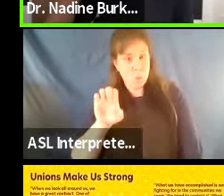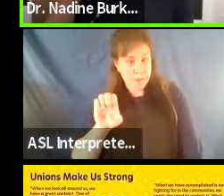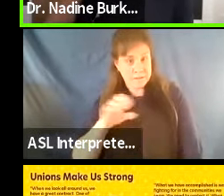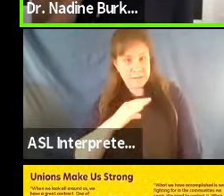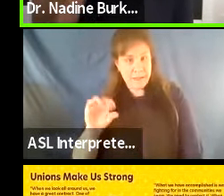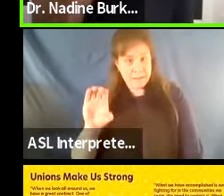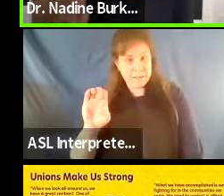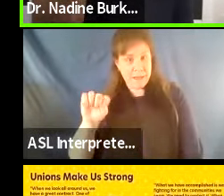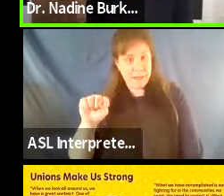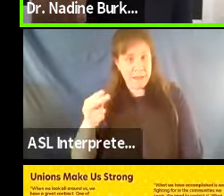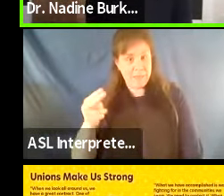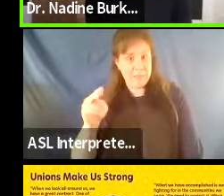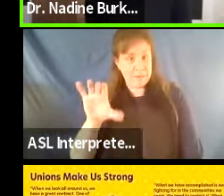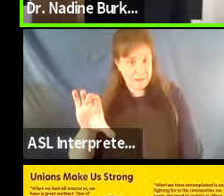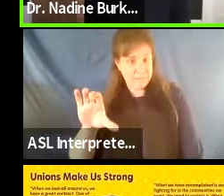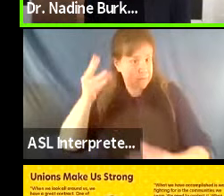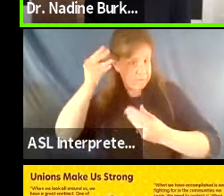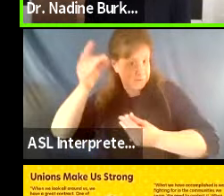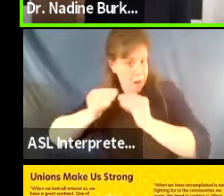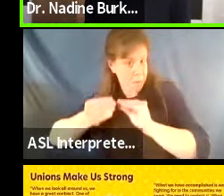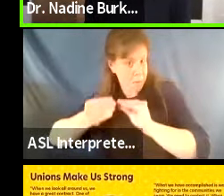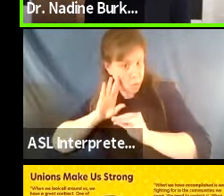another question by